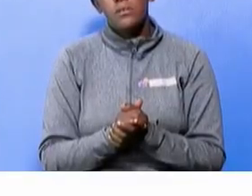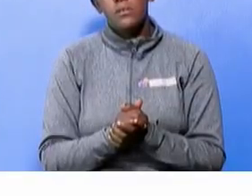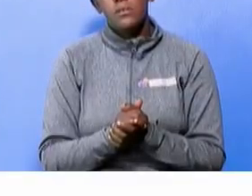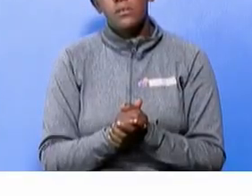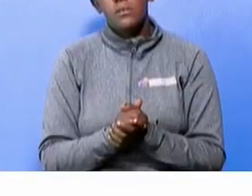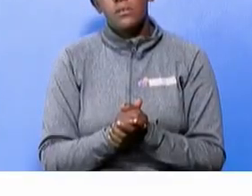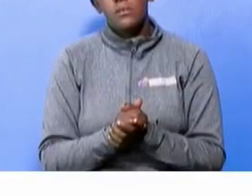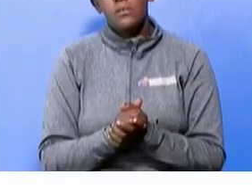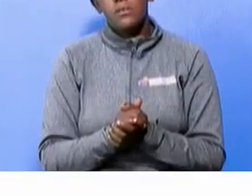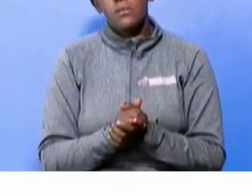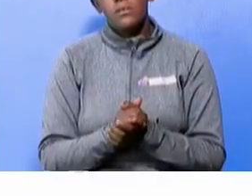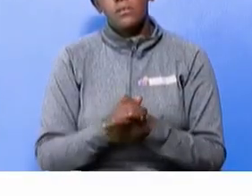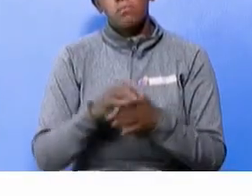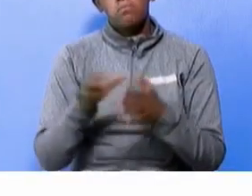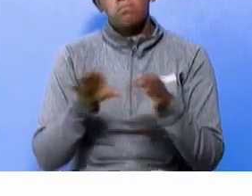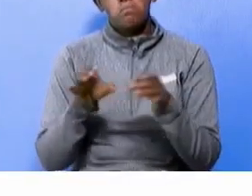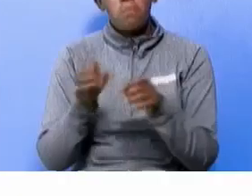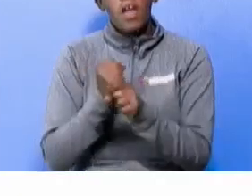make